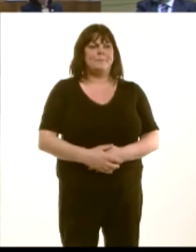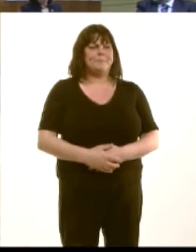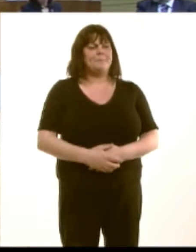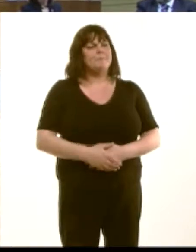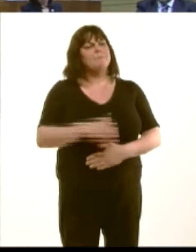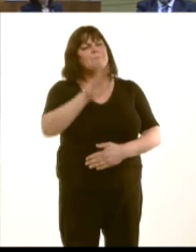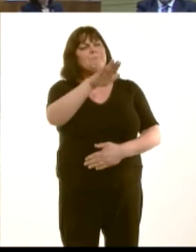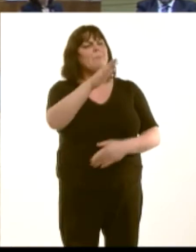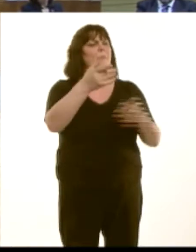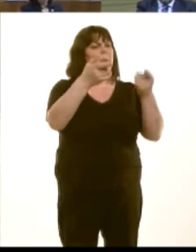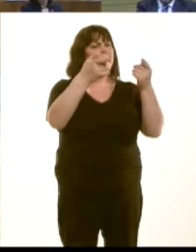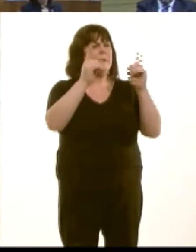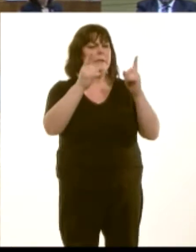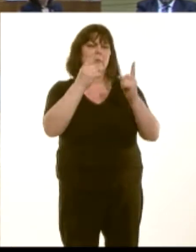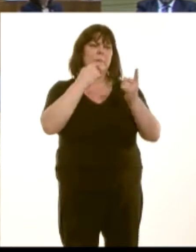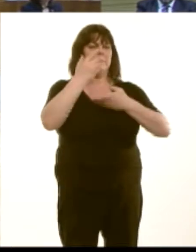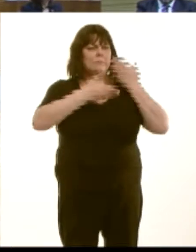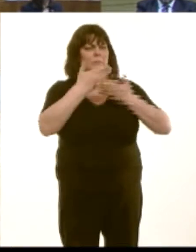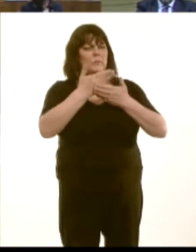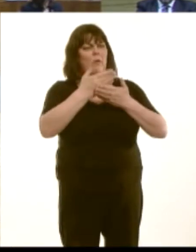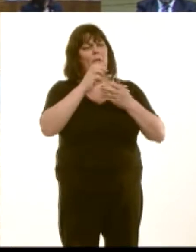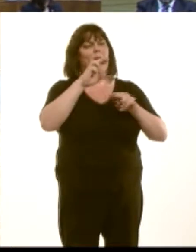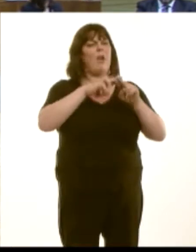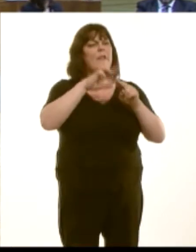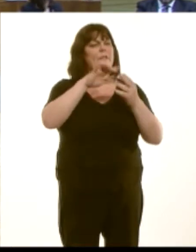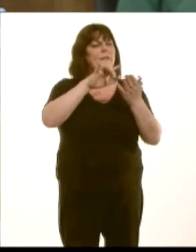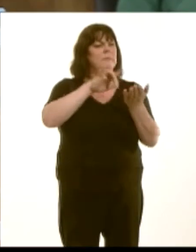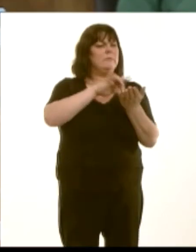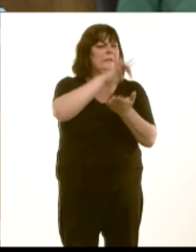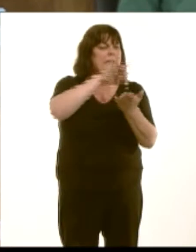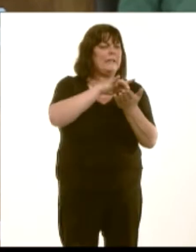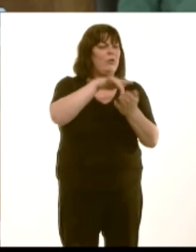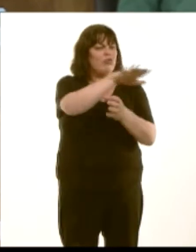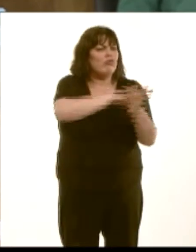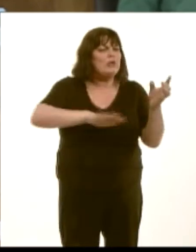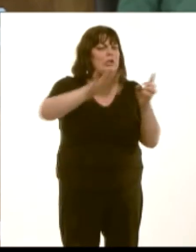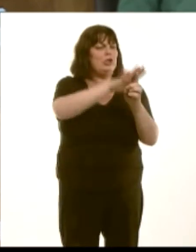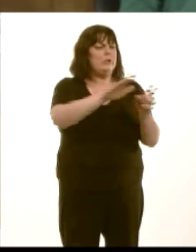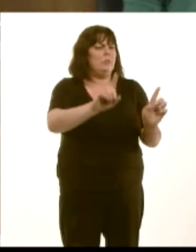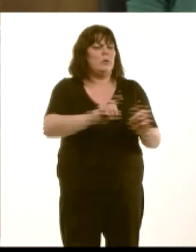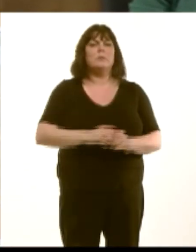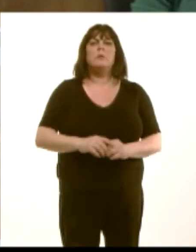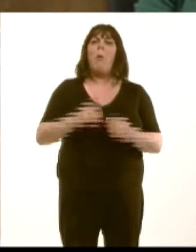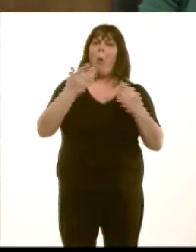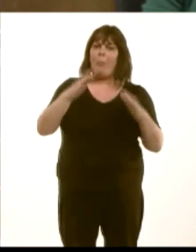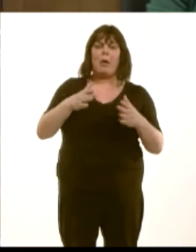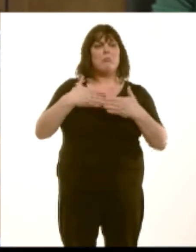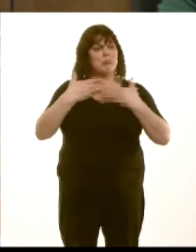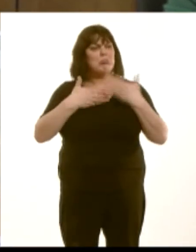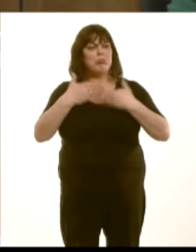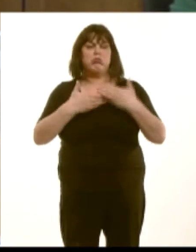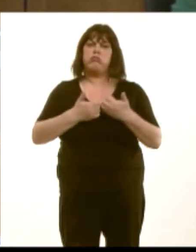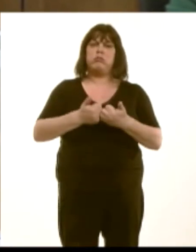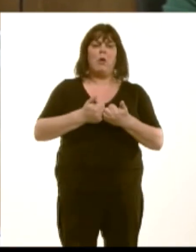the First Minister make a statement on the Cardiff City region? Yes, good progress is being made with the City region, and they published their vision for